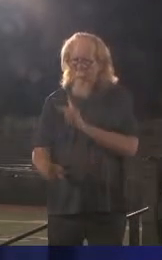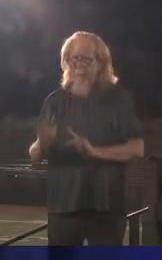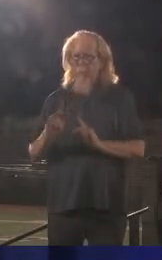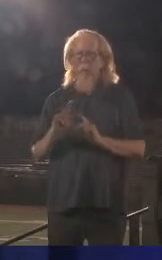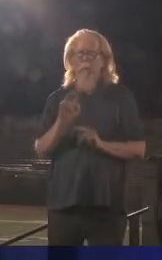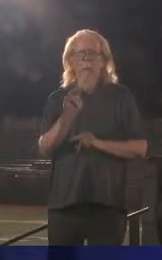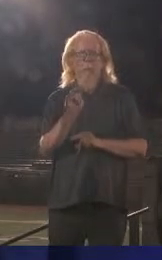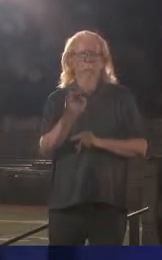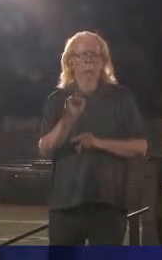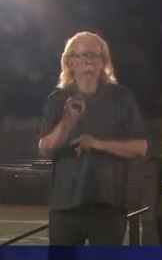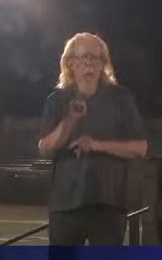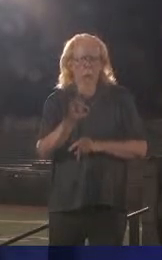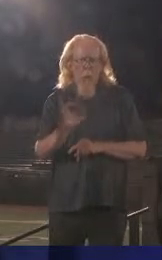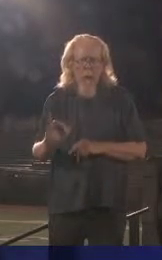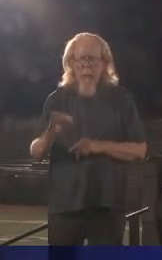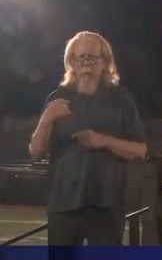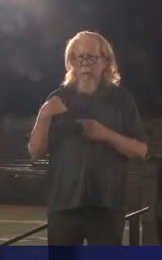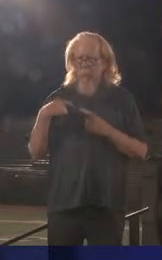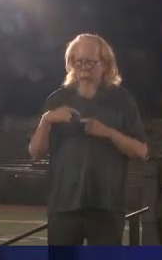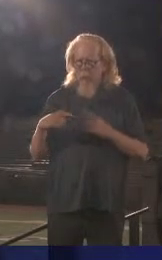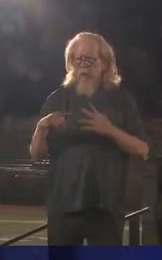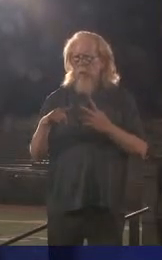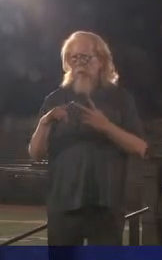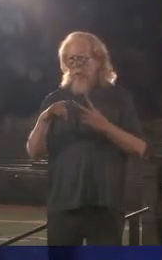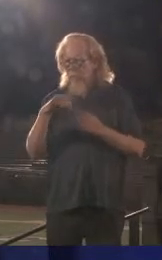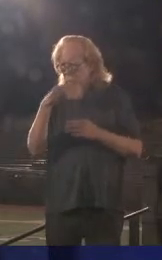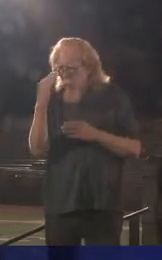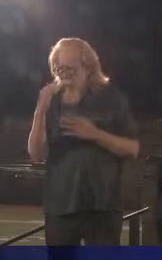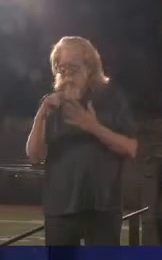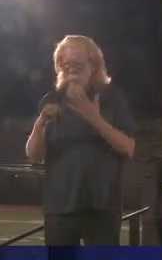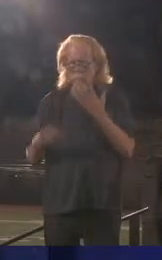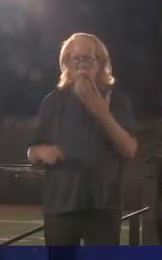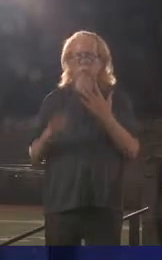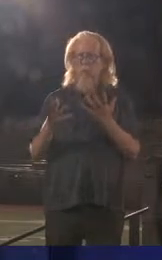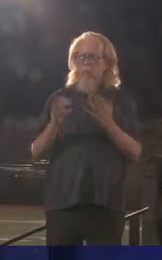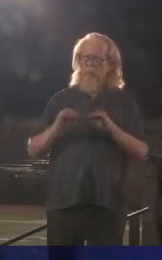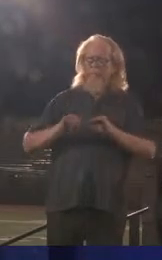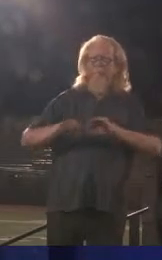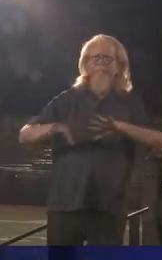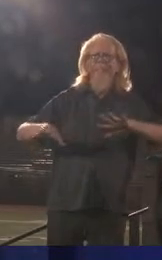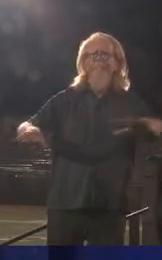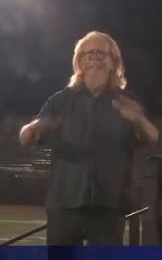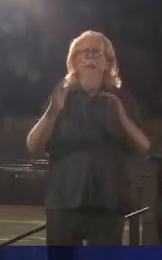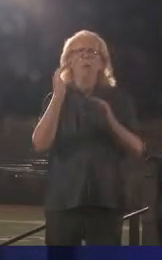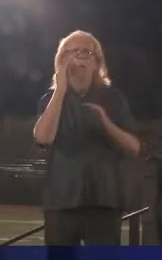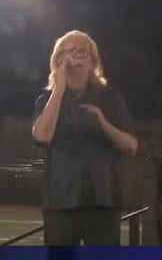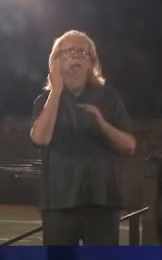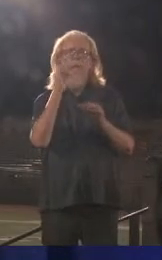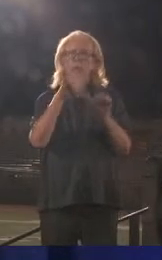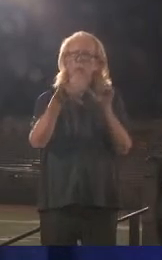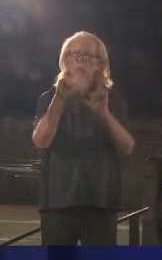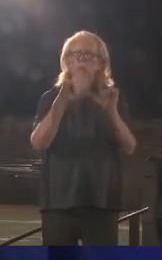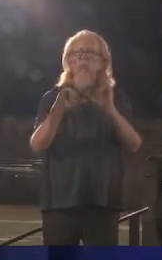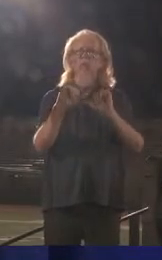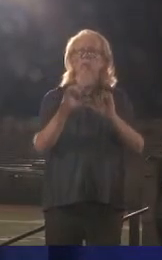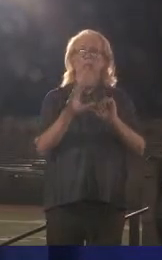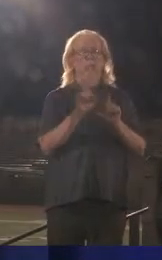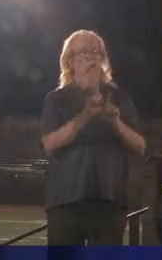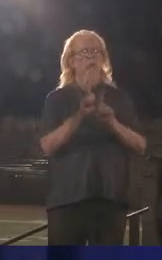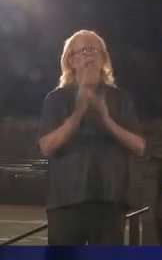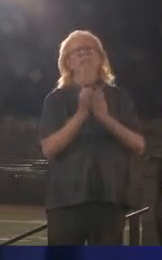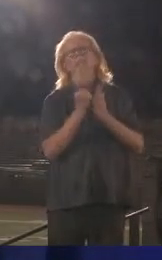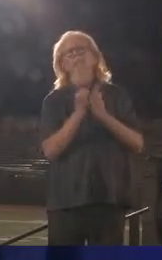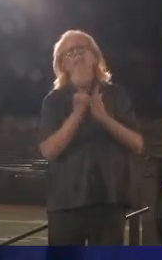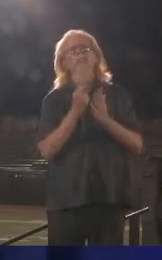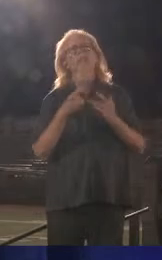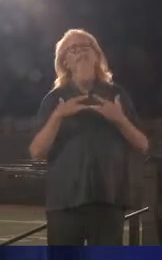students. She prioritizes spreading awareness on various social issues as well as keeping herself informed about the